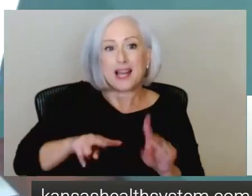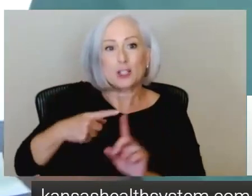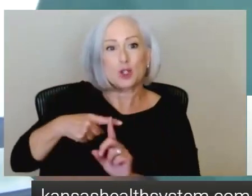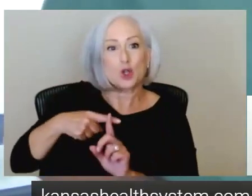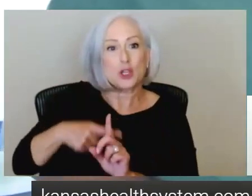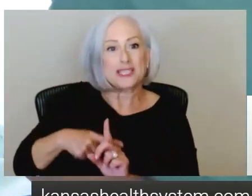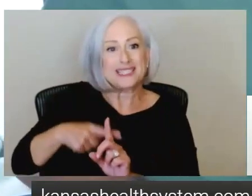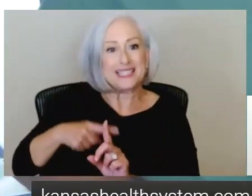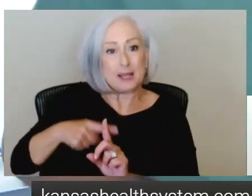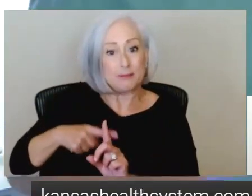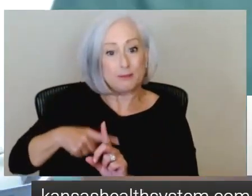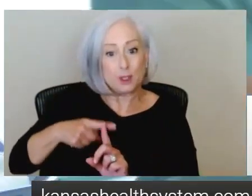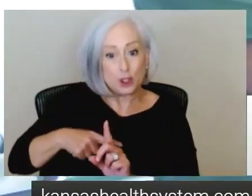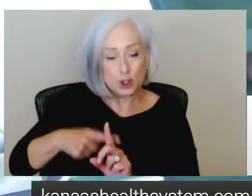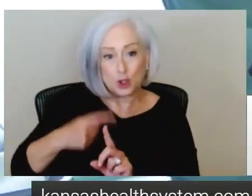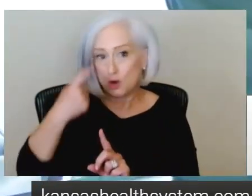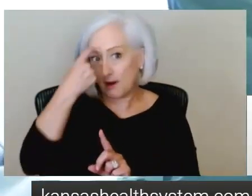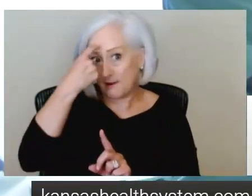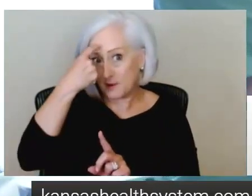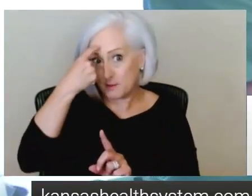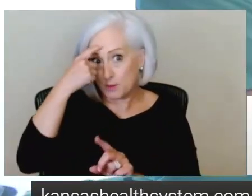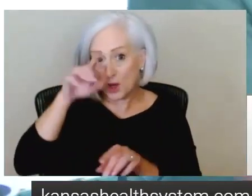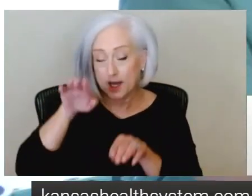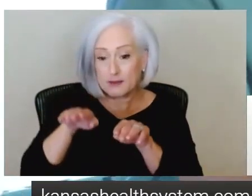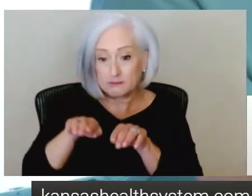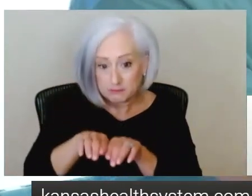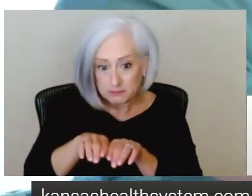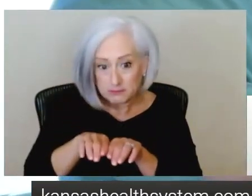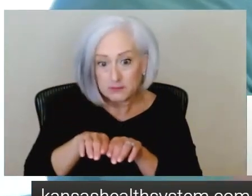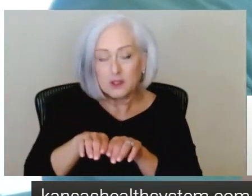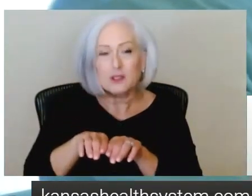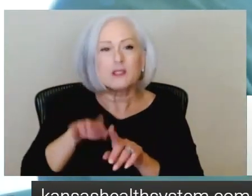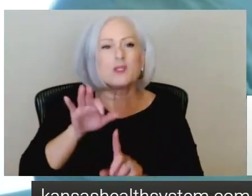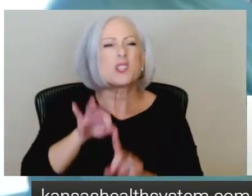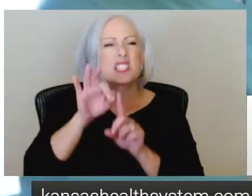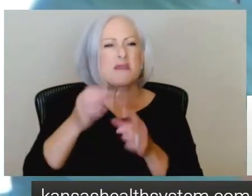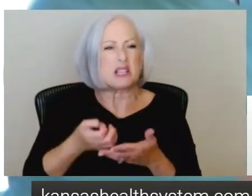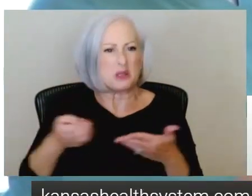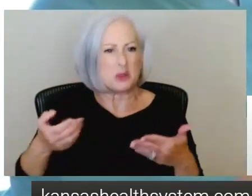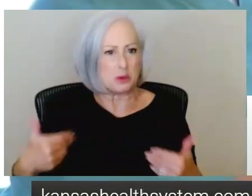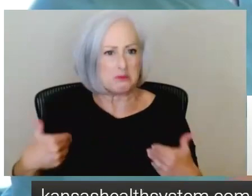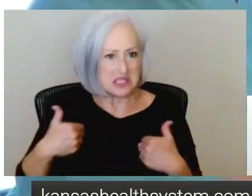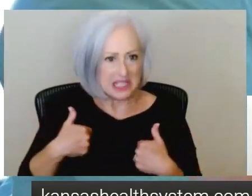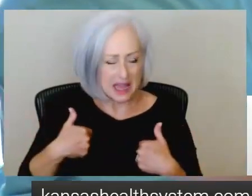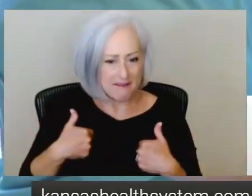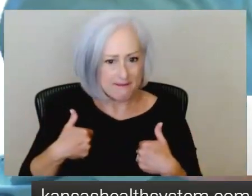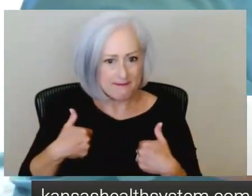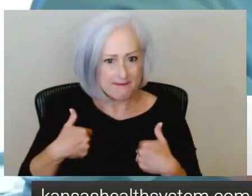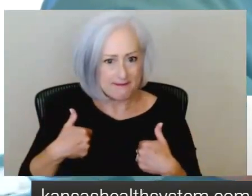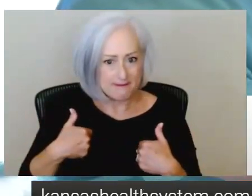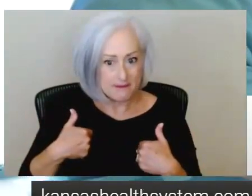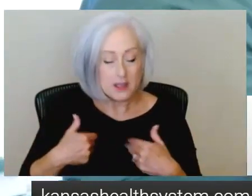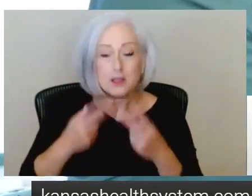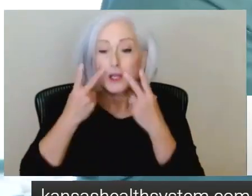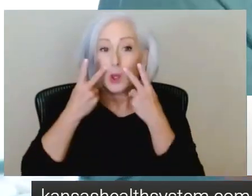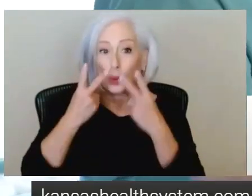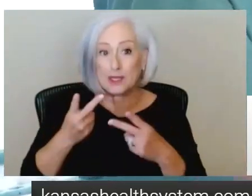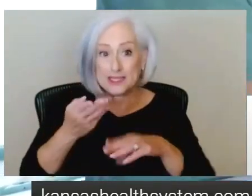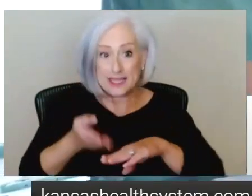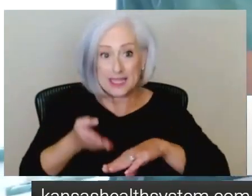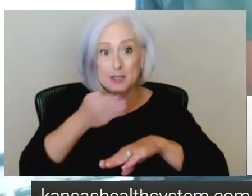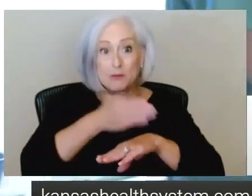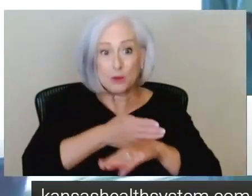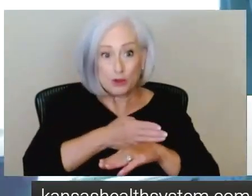using special equipments inside, and once they start seeing the improvement, they will increase the intensity